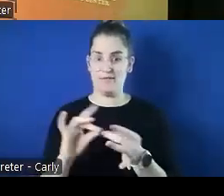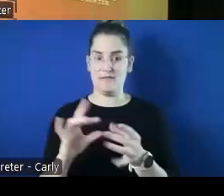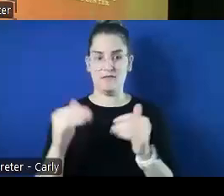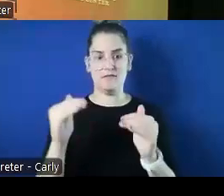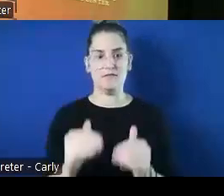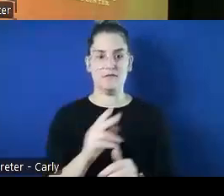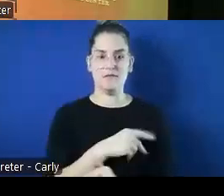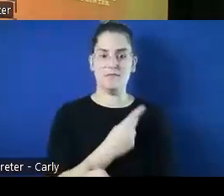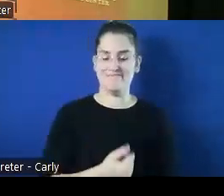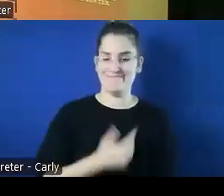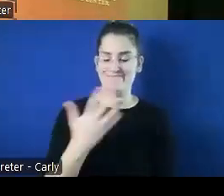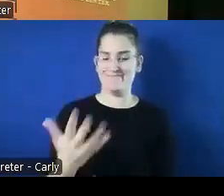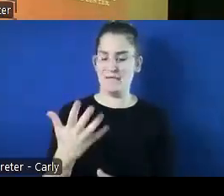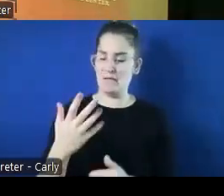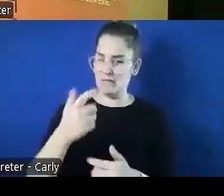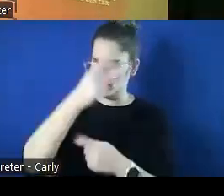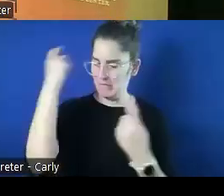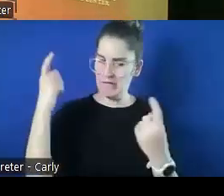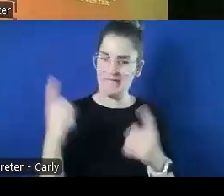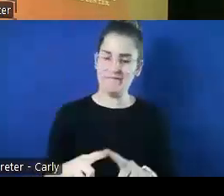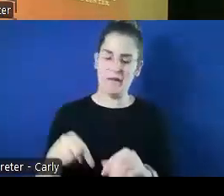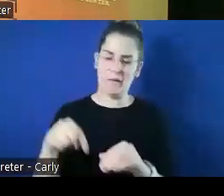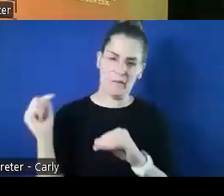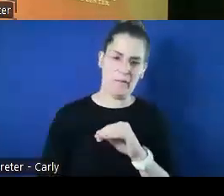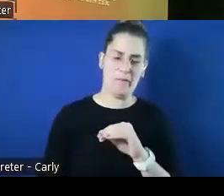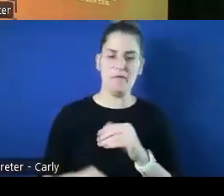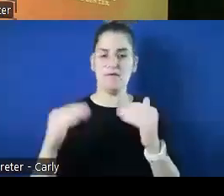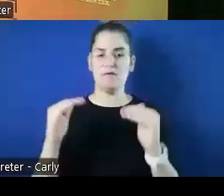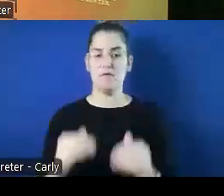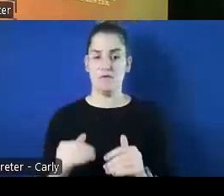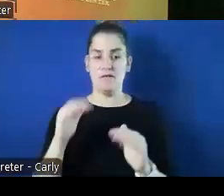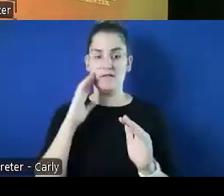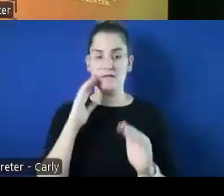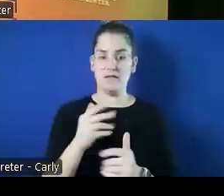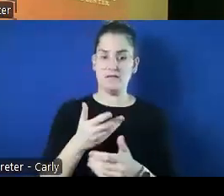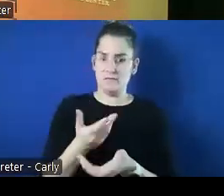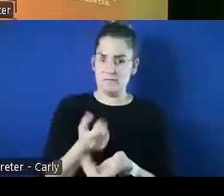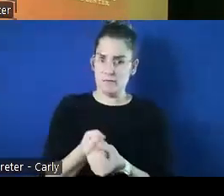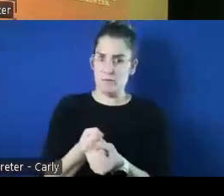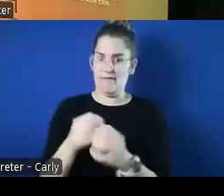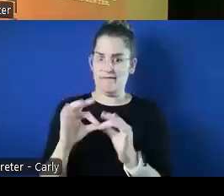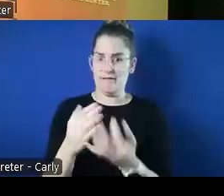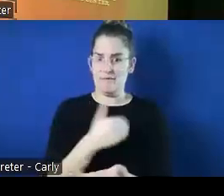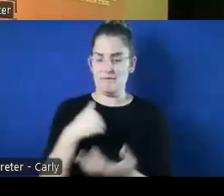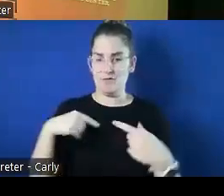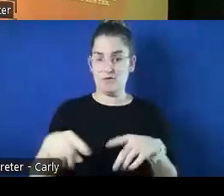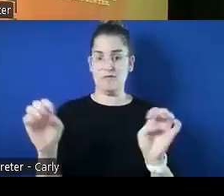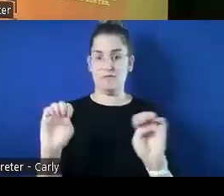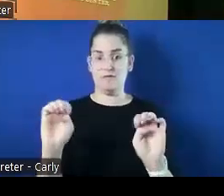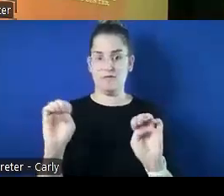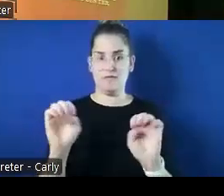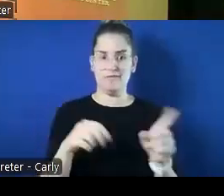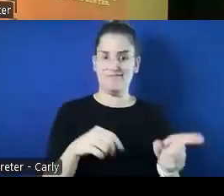traumatic events vividly, and being expected to console family members in an emergency. One interpreter said, "The providers just put me